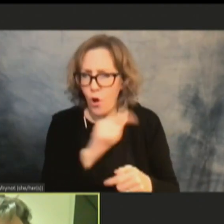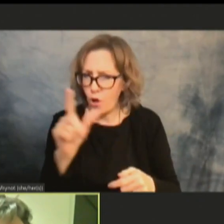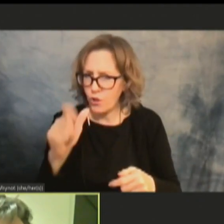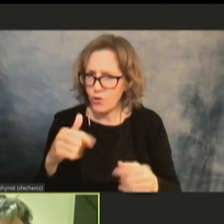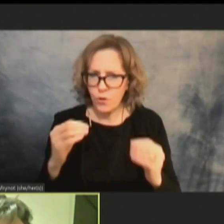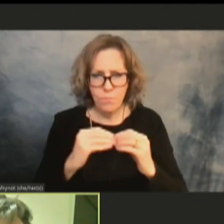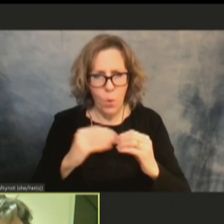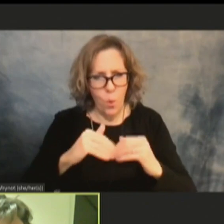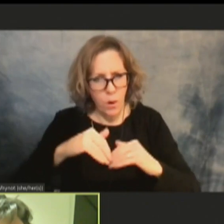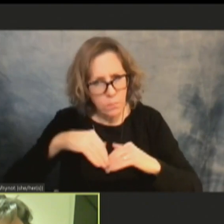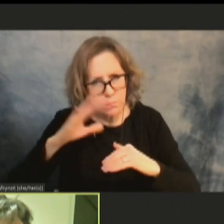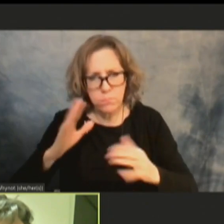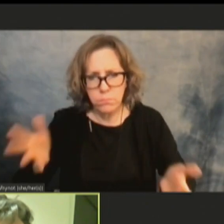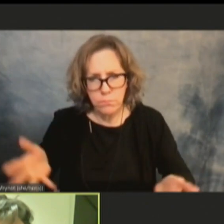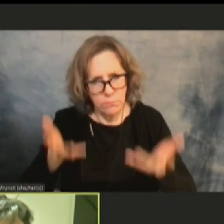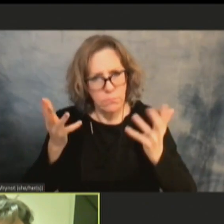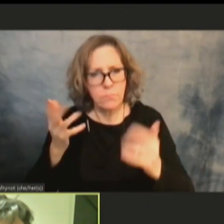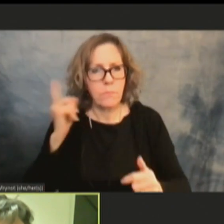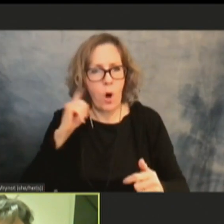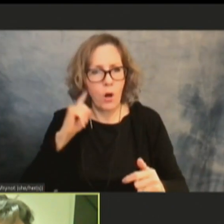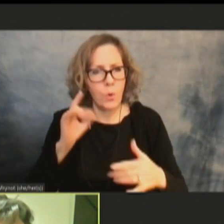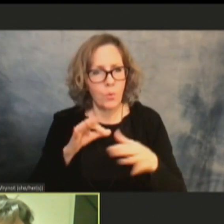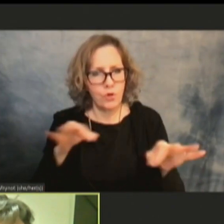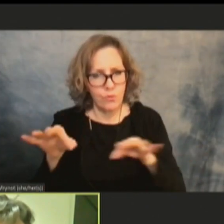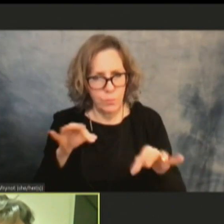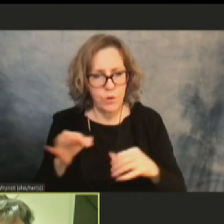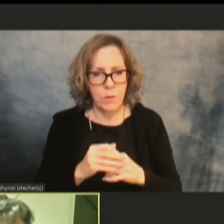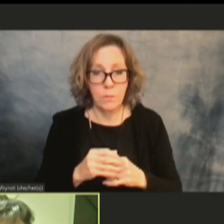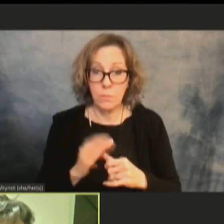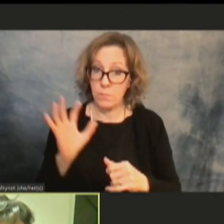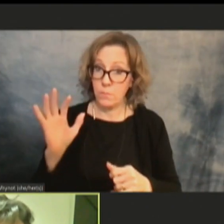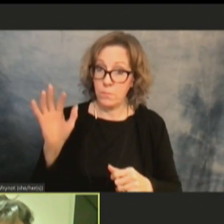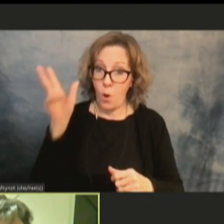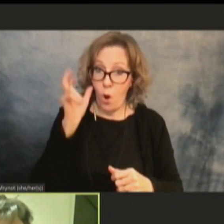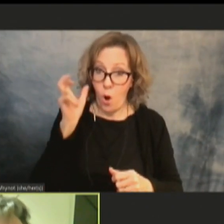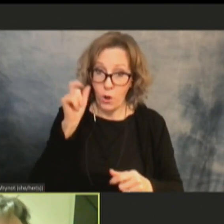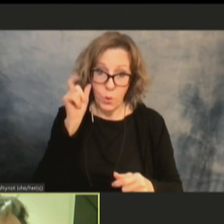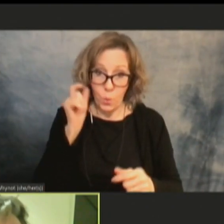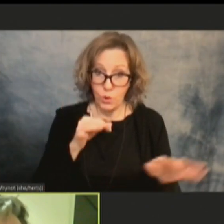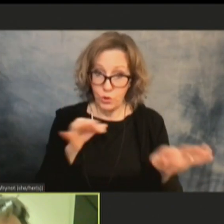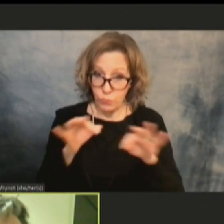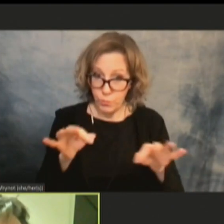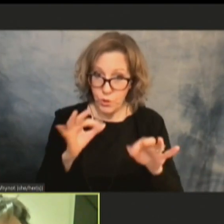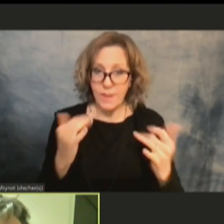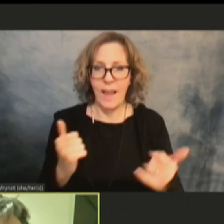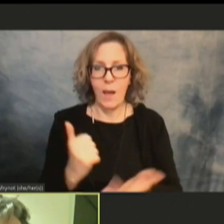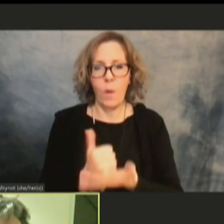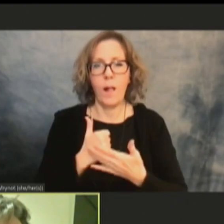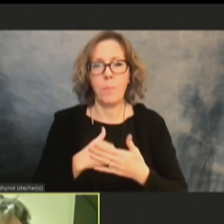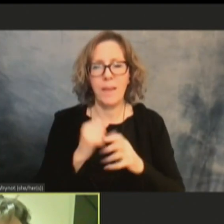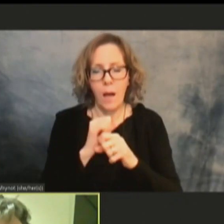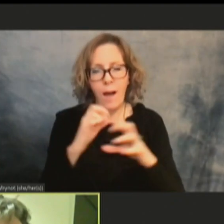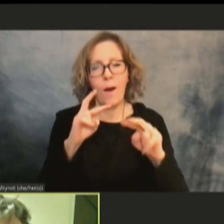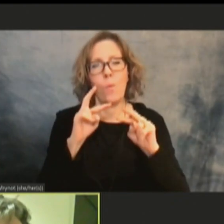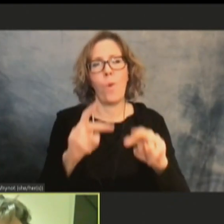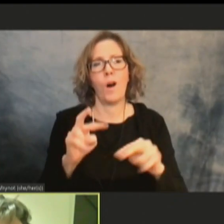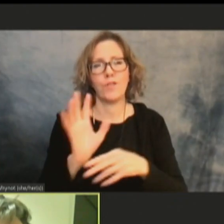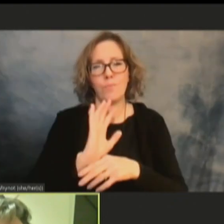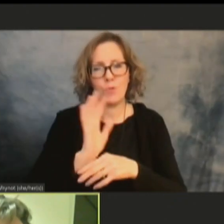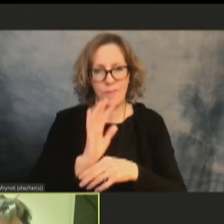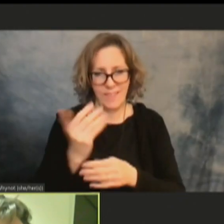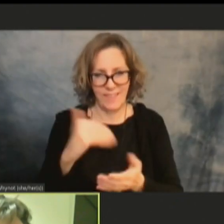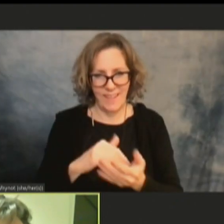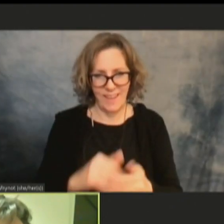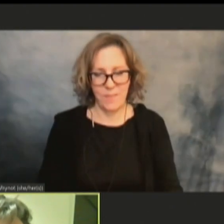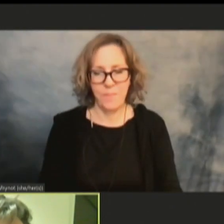with audio description, I am able to watch film and movies like I used to. And I have